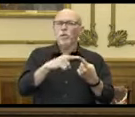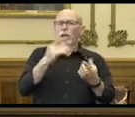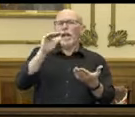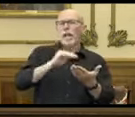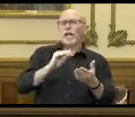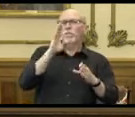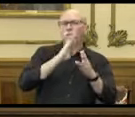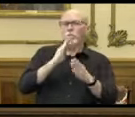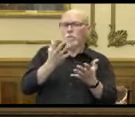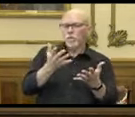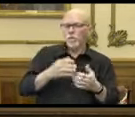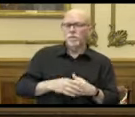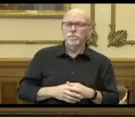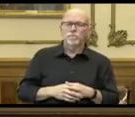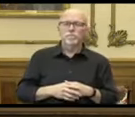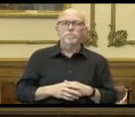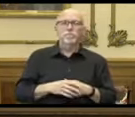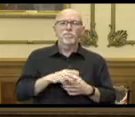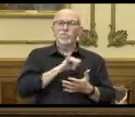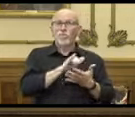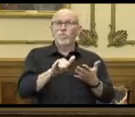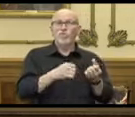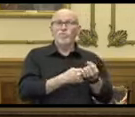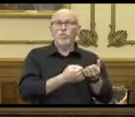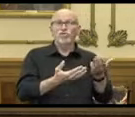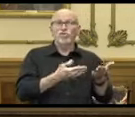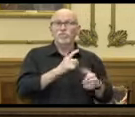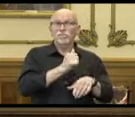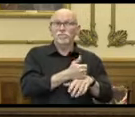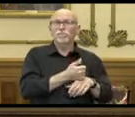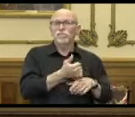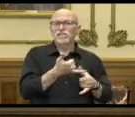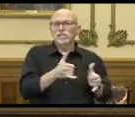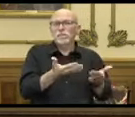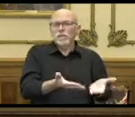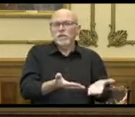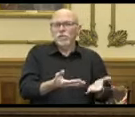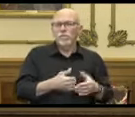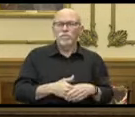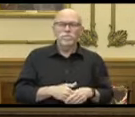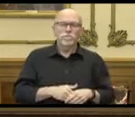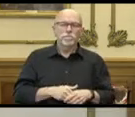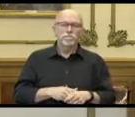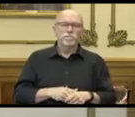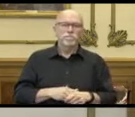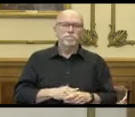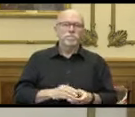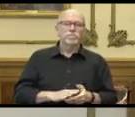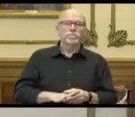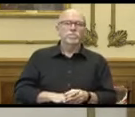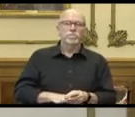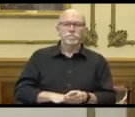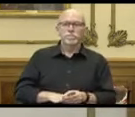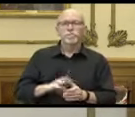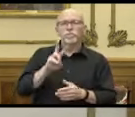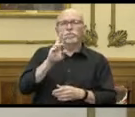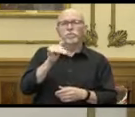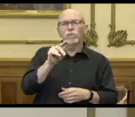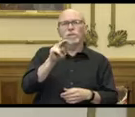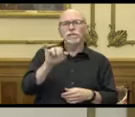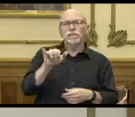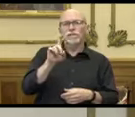that Hoosier families have to worry about, is those support services that are in place for themselves and for their kids. Whitney